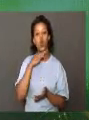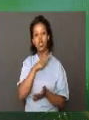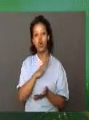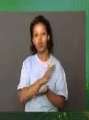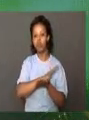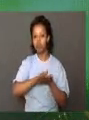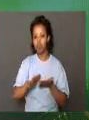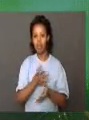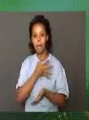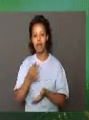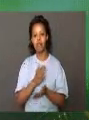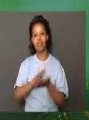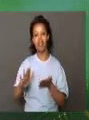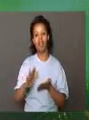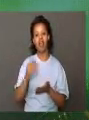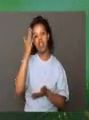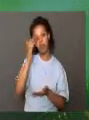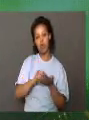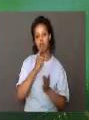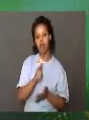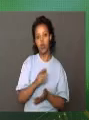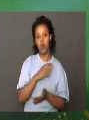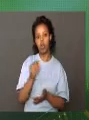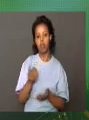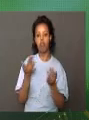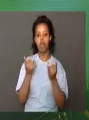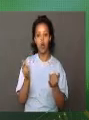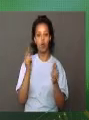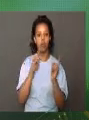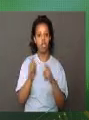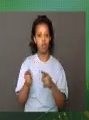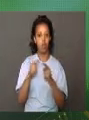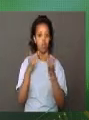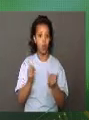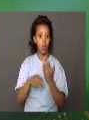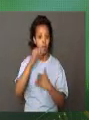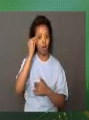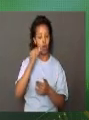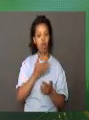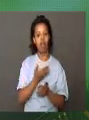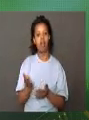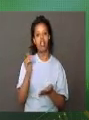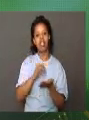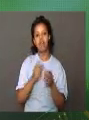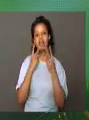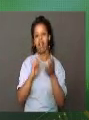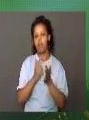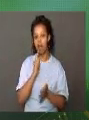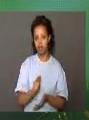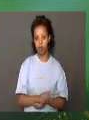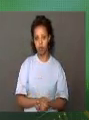an activity regarding what we just studied. Students, list